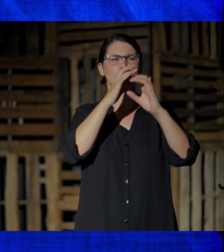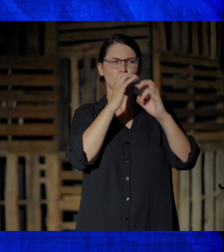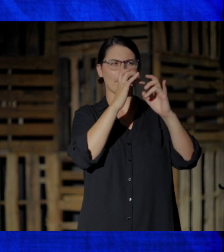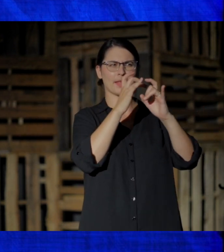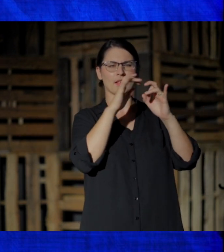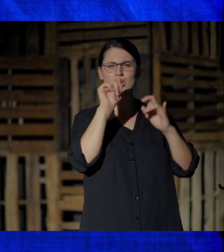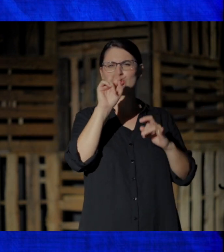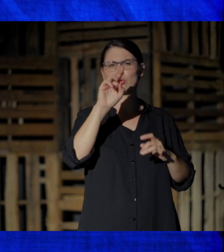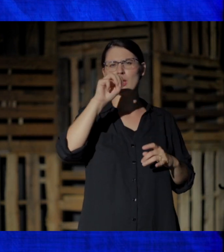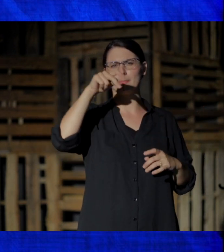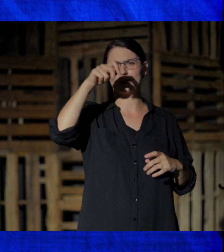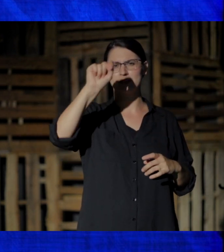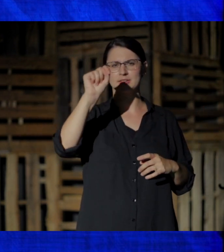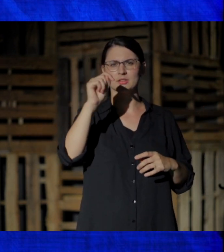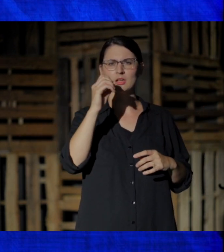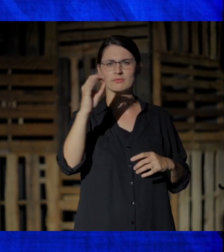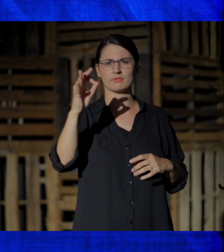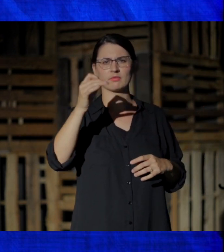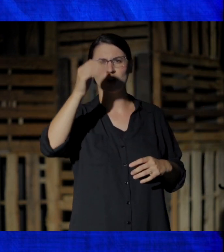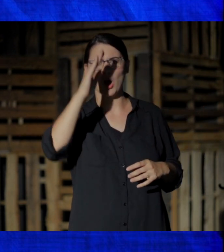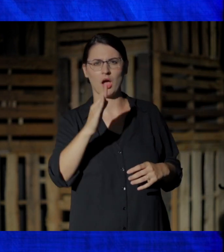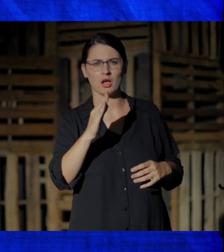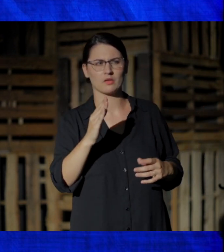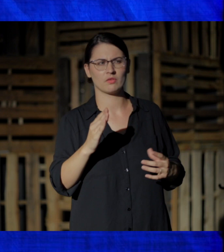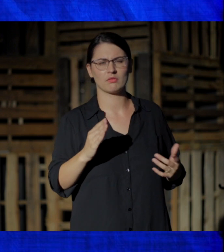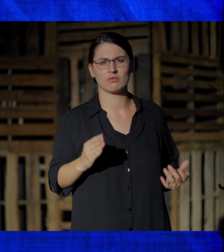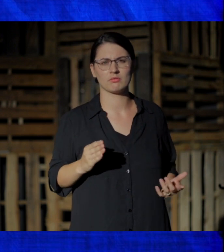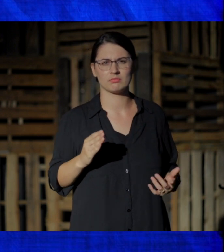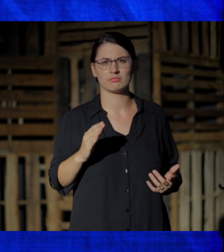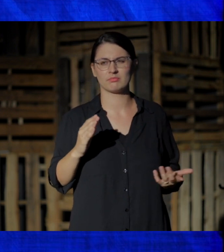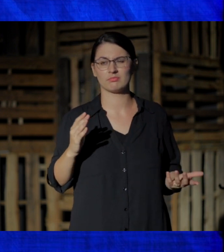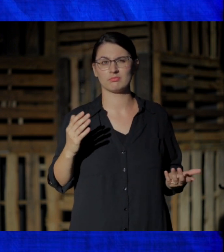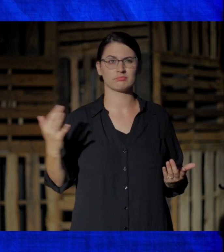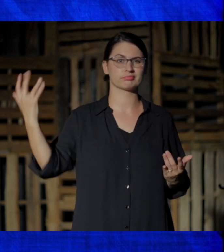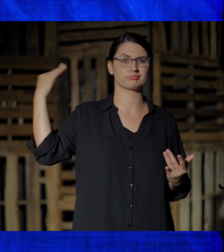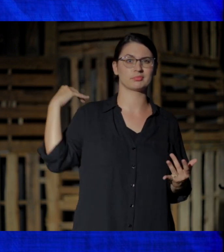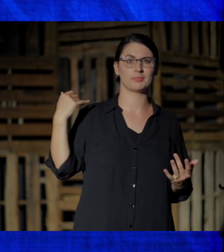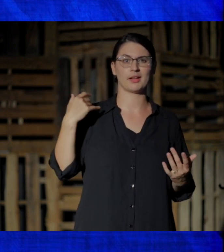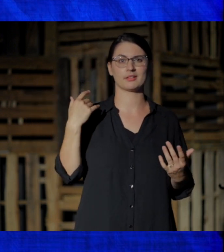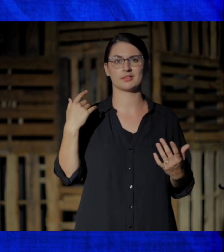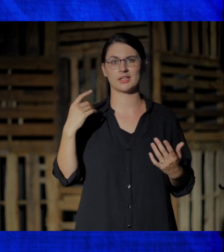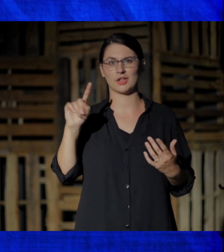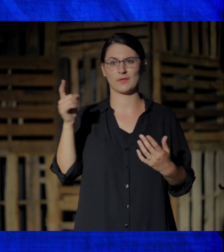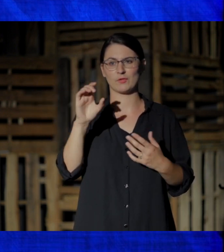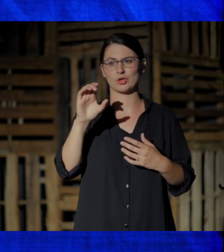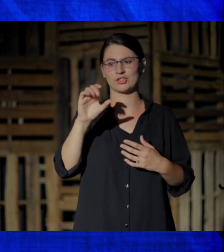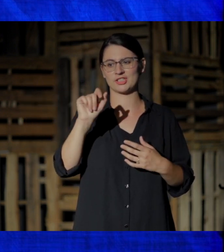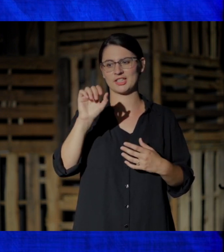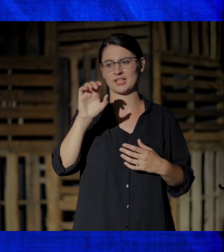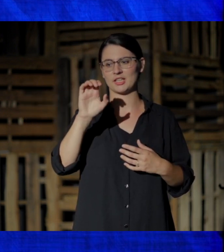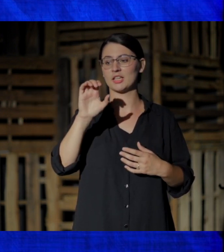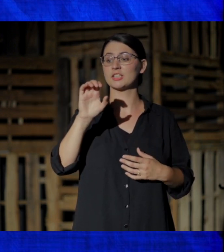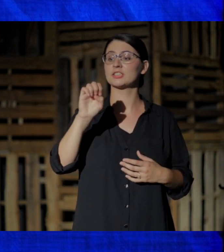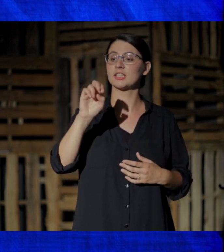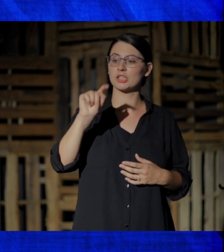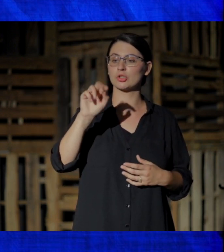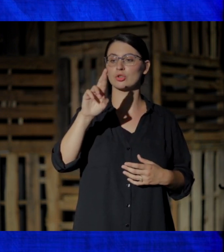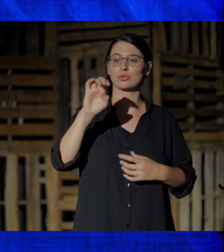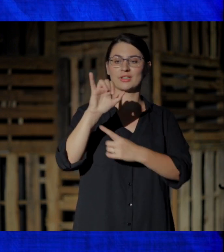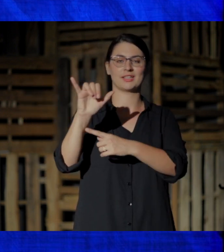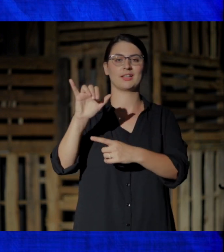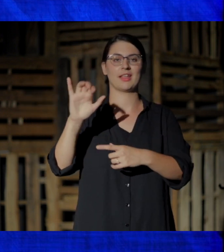century, people didn't play trumpets for entertainment. All right, you didn't go hear a trumpet concert. It wasn't a part of a deal, all right?